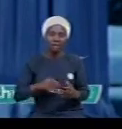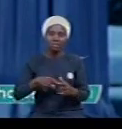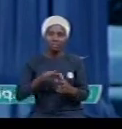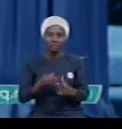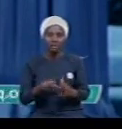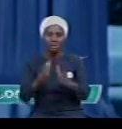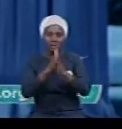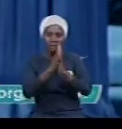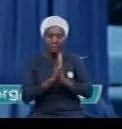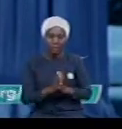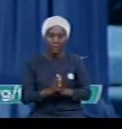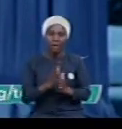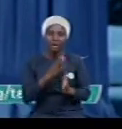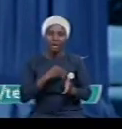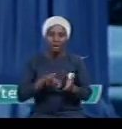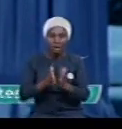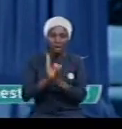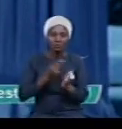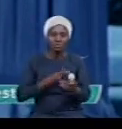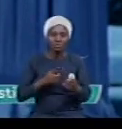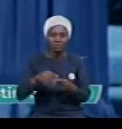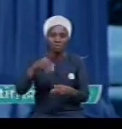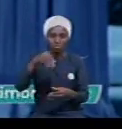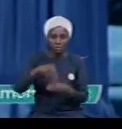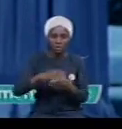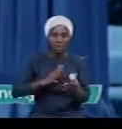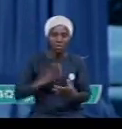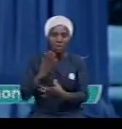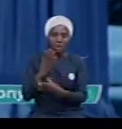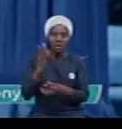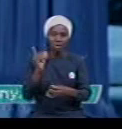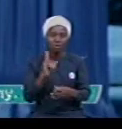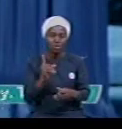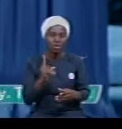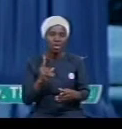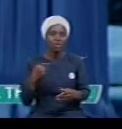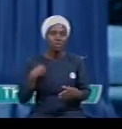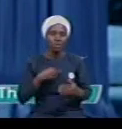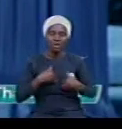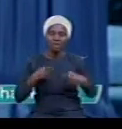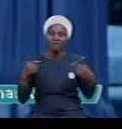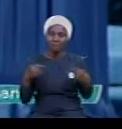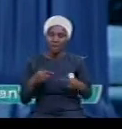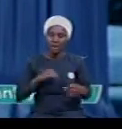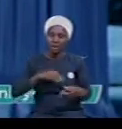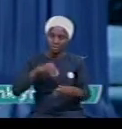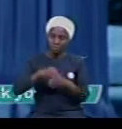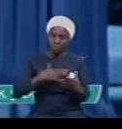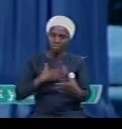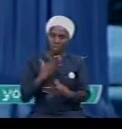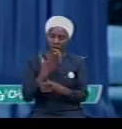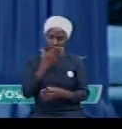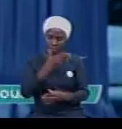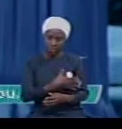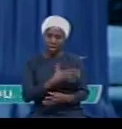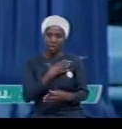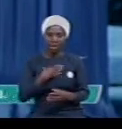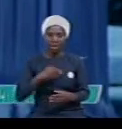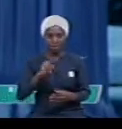ka fi owo le ibi ti o ba ndu eni kokan wa mo fi owo mi si ibe mo gbe owo kan soke mo fi okan si ibe bi won se ni ka